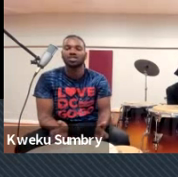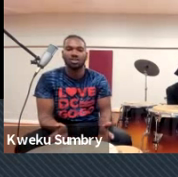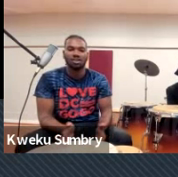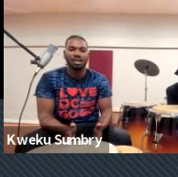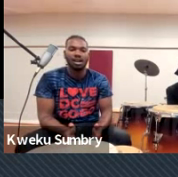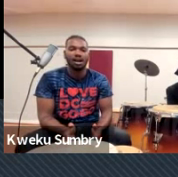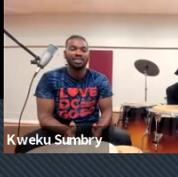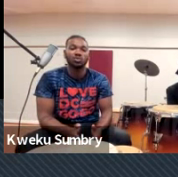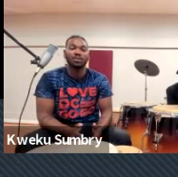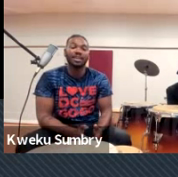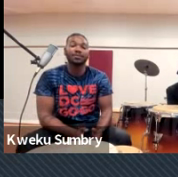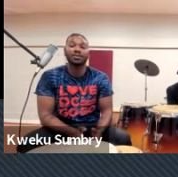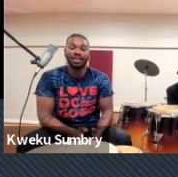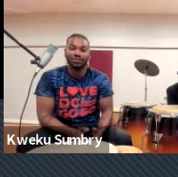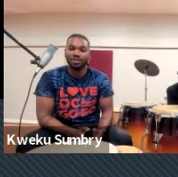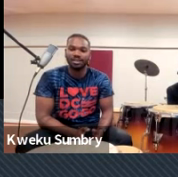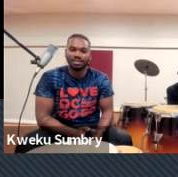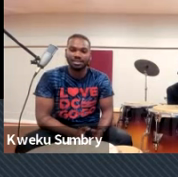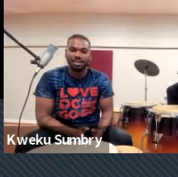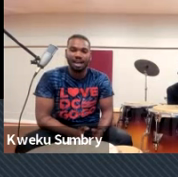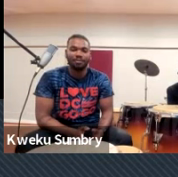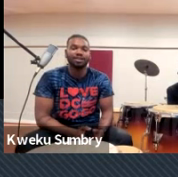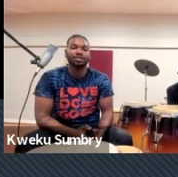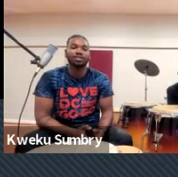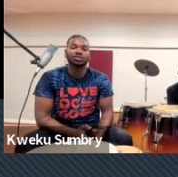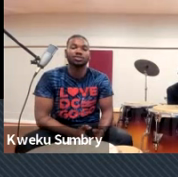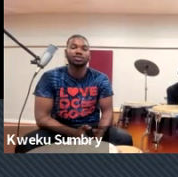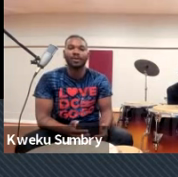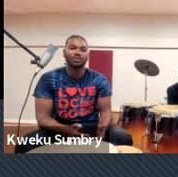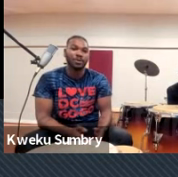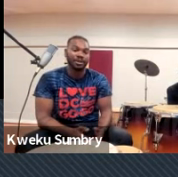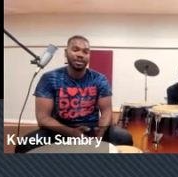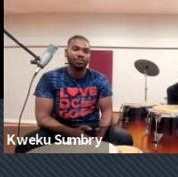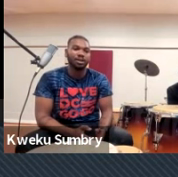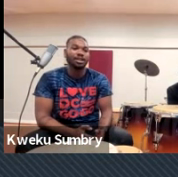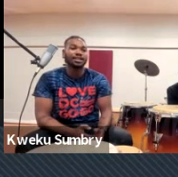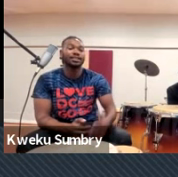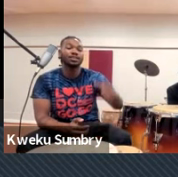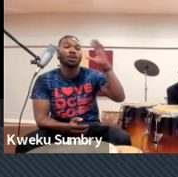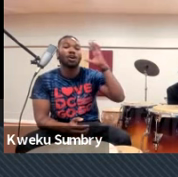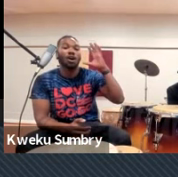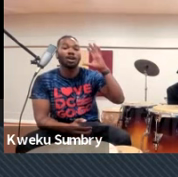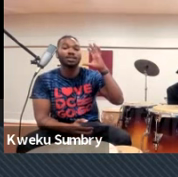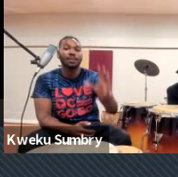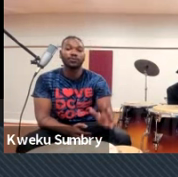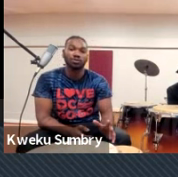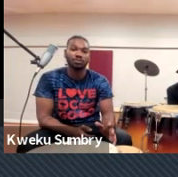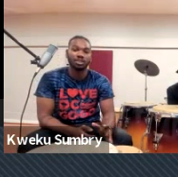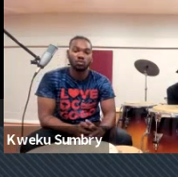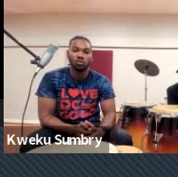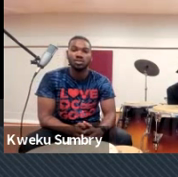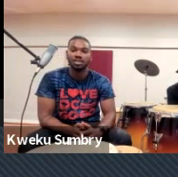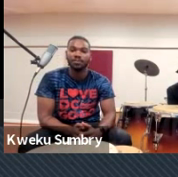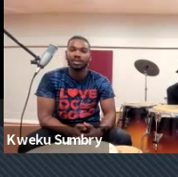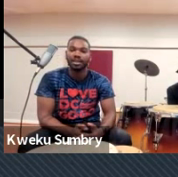a grain of salt. I just want to make it plain for us. I'm not going to assume that everybody's American, but these are the type of drums